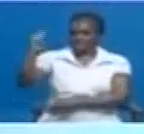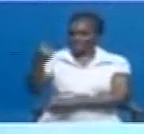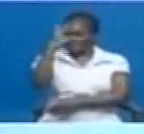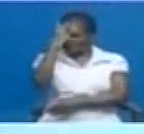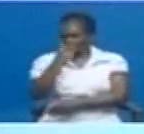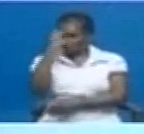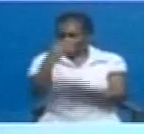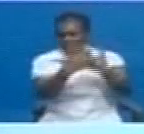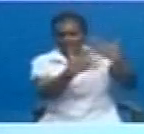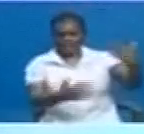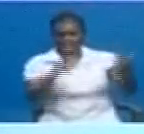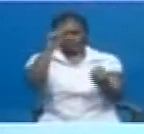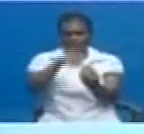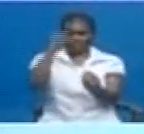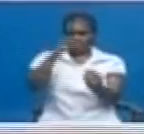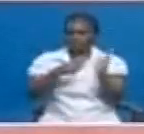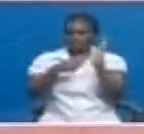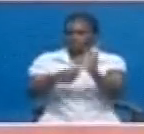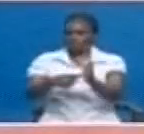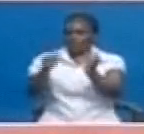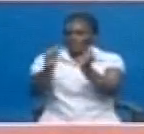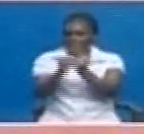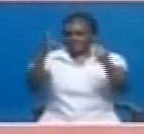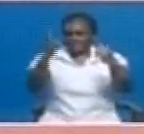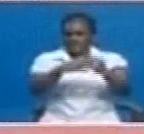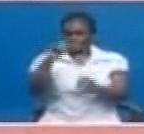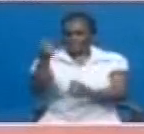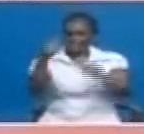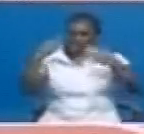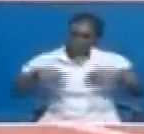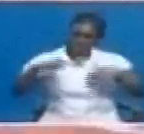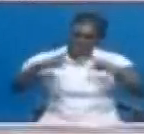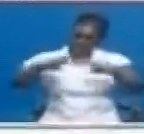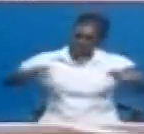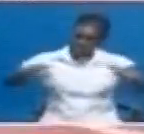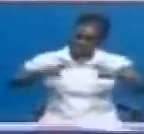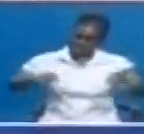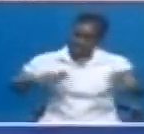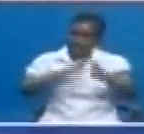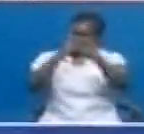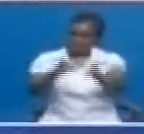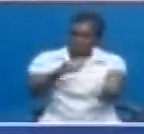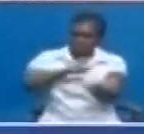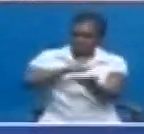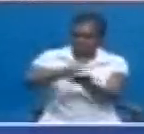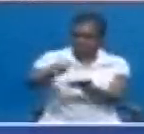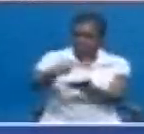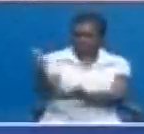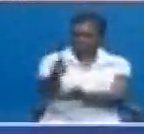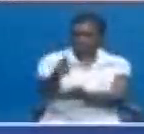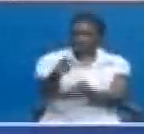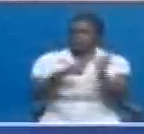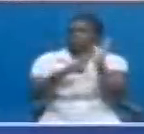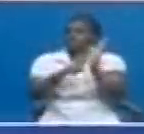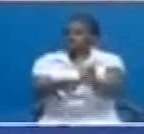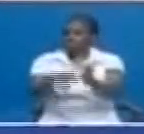suspect blood tests. Reports indicate that 18 Kenyan athletes could be under investigations. A report published by a German media